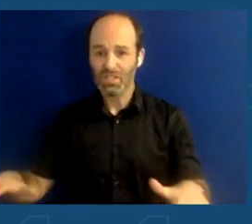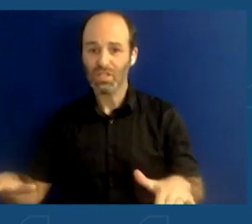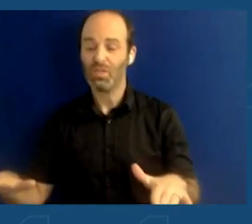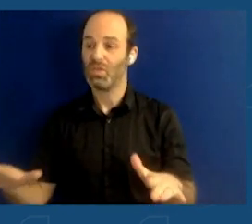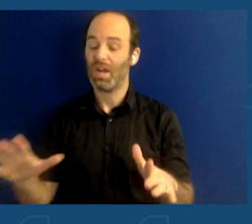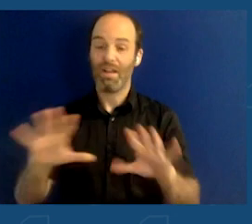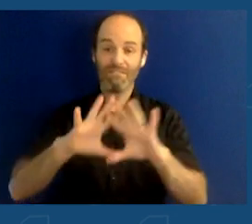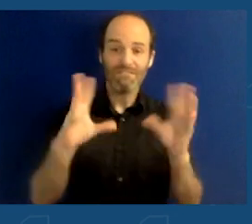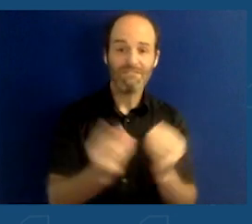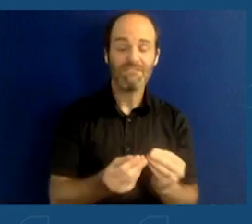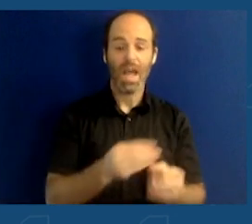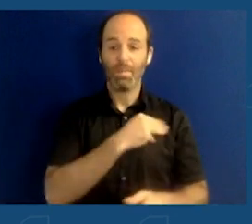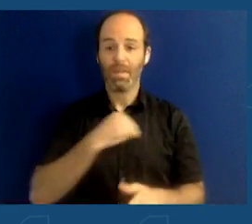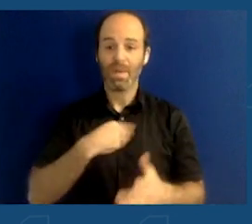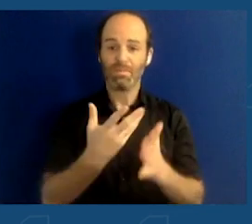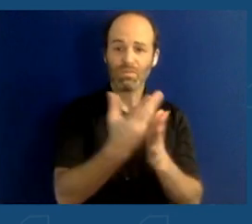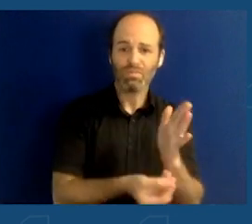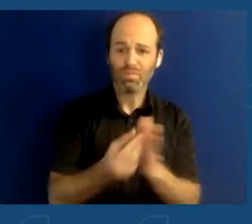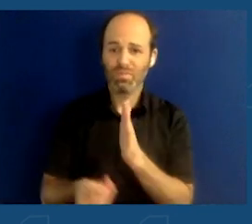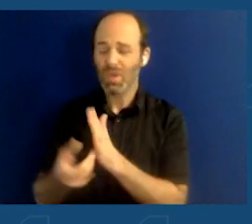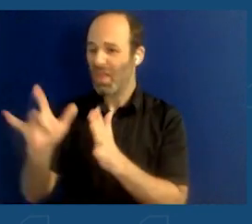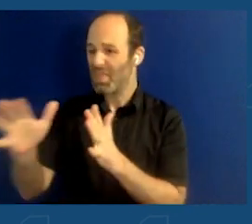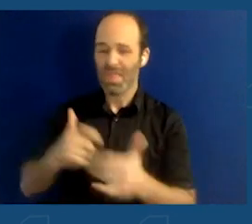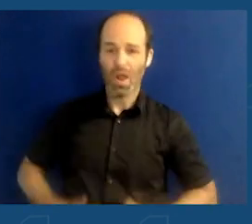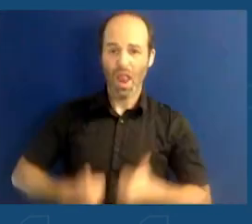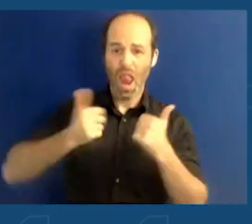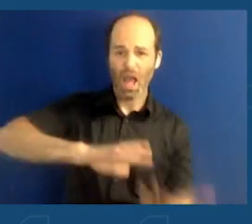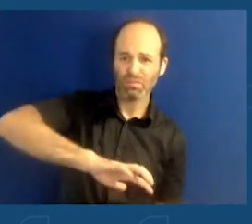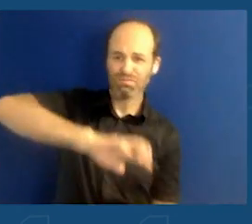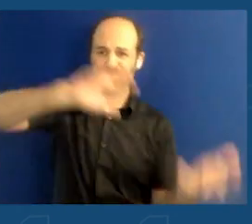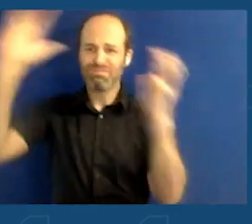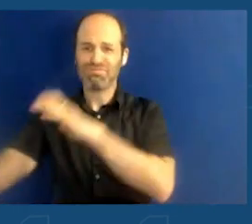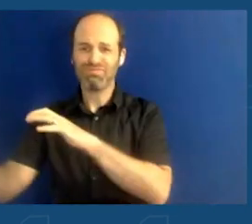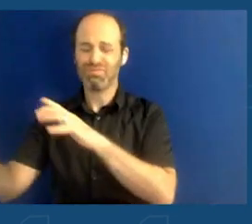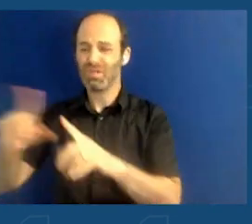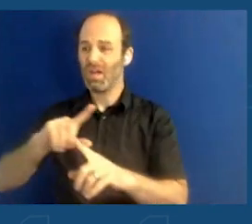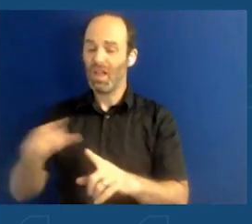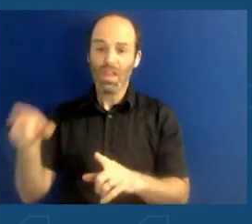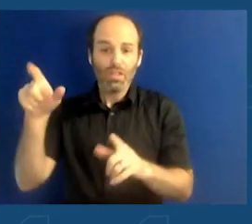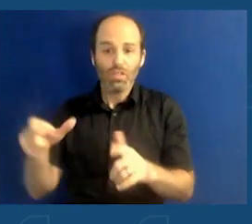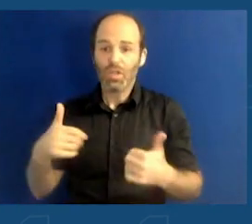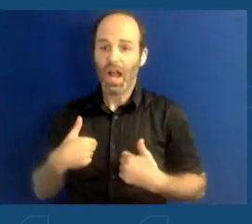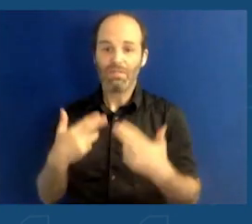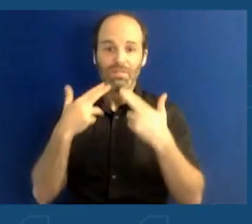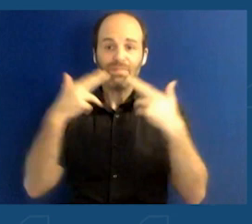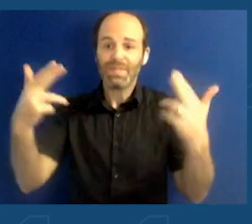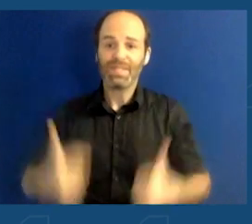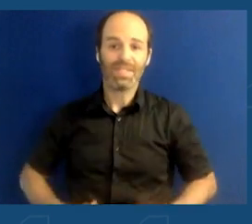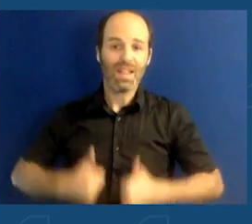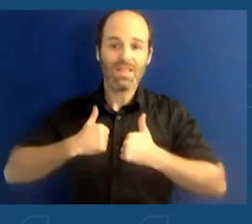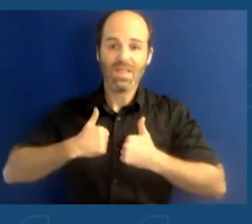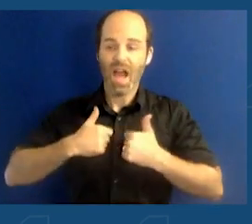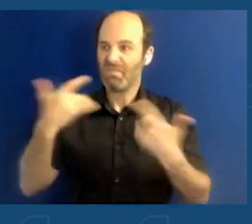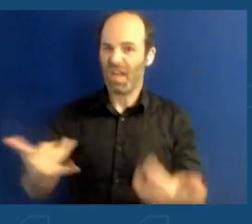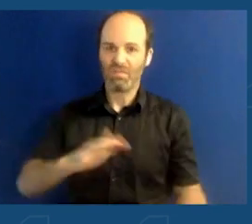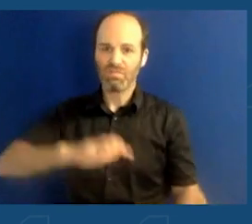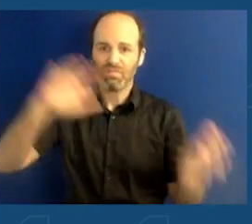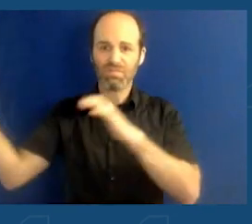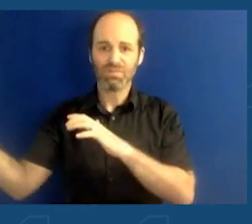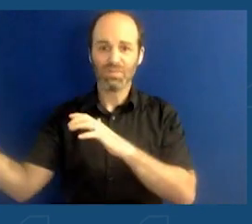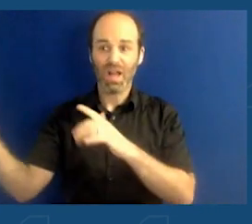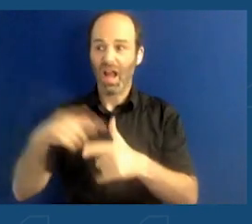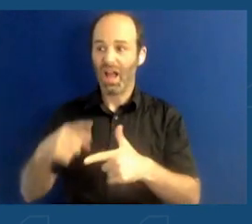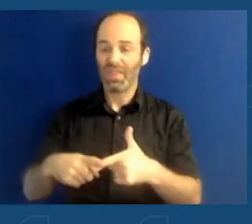their lives are just turned upside down from the very beginning when they should be living a time of innocence. And they end up the other end of their